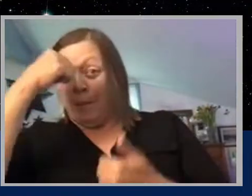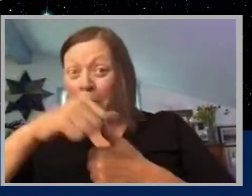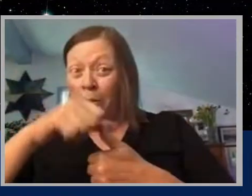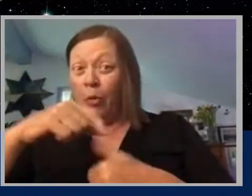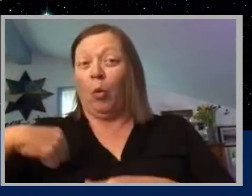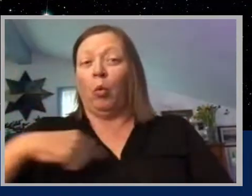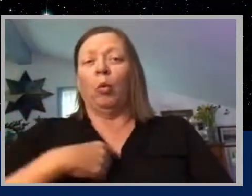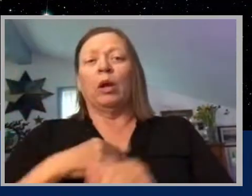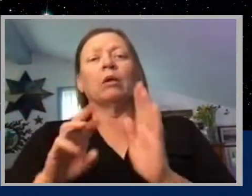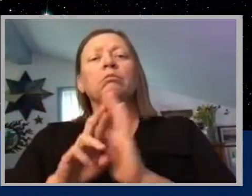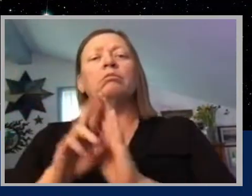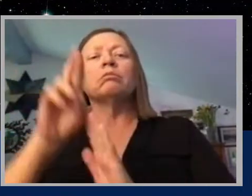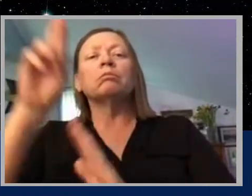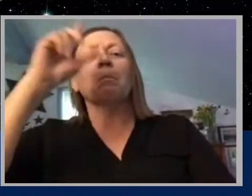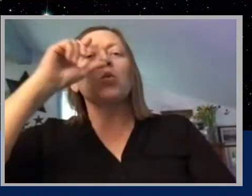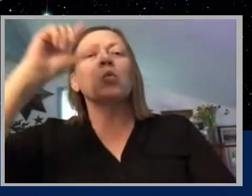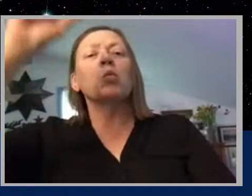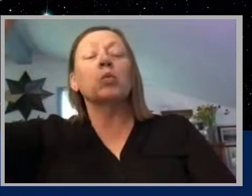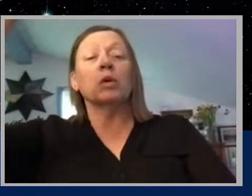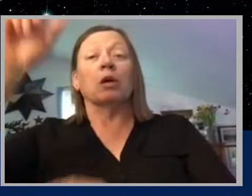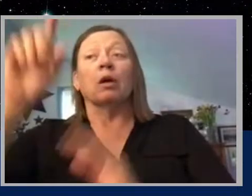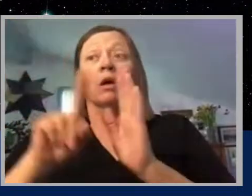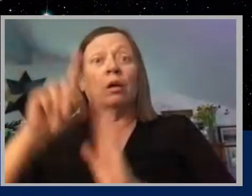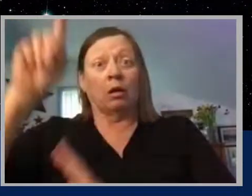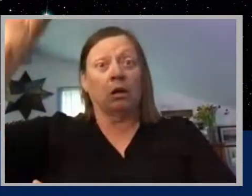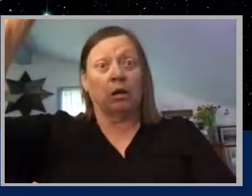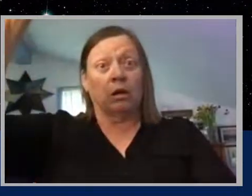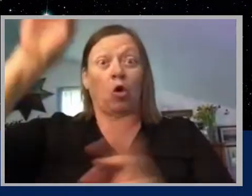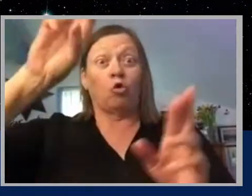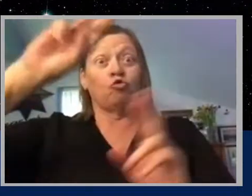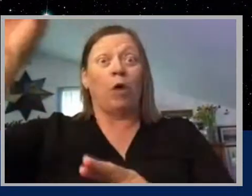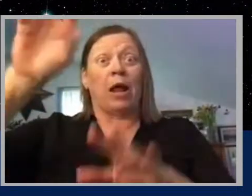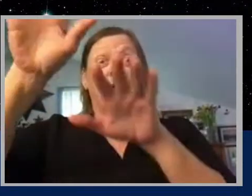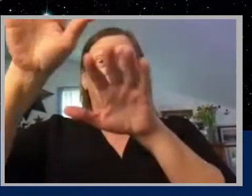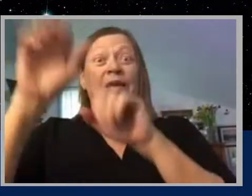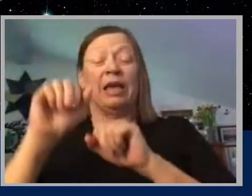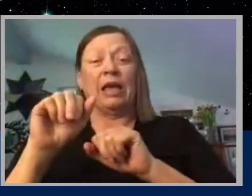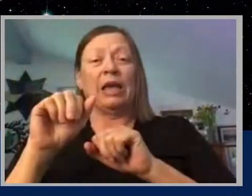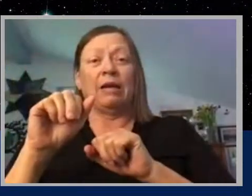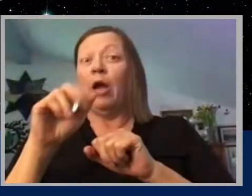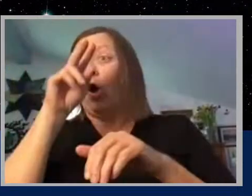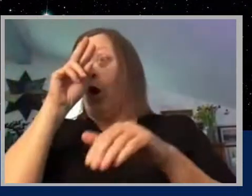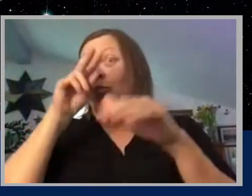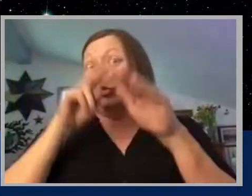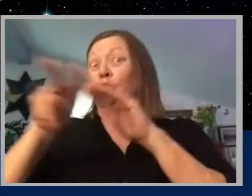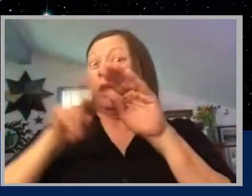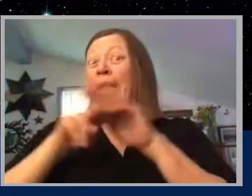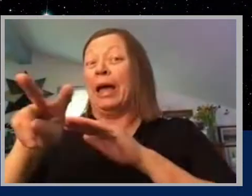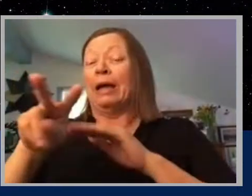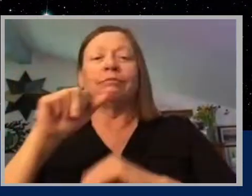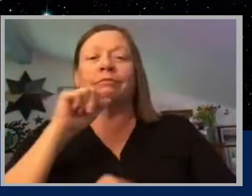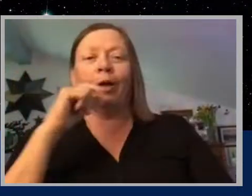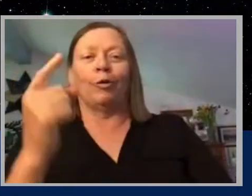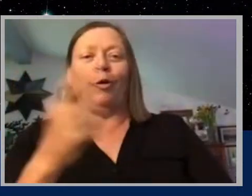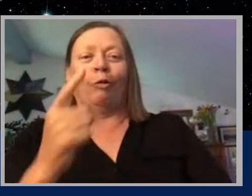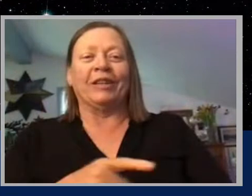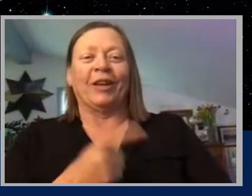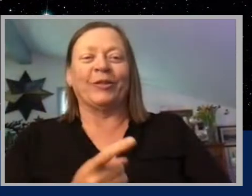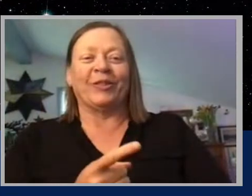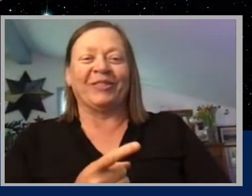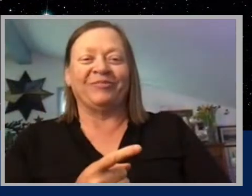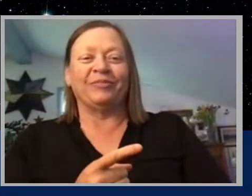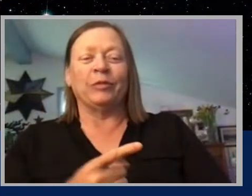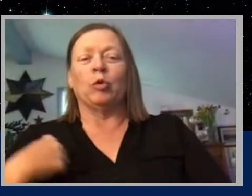about what it's going to be, but you don't really know until the day of what it's really going to be. We try to be at the landing site about 24 hours